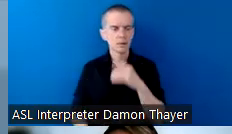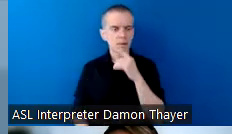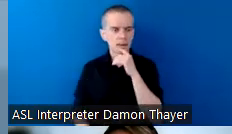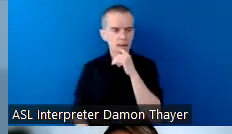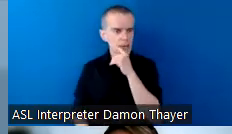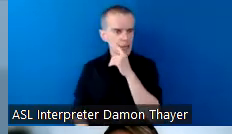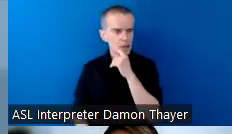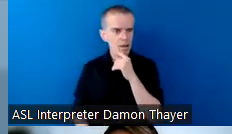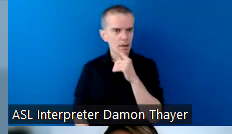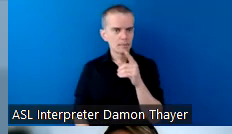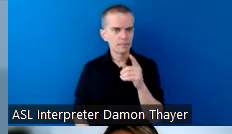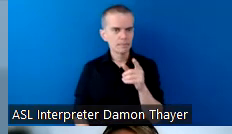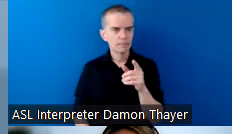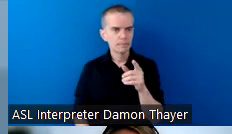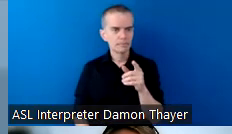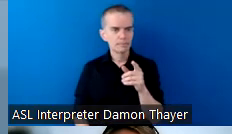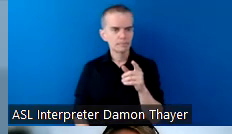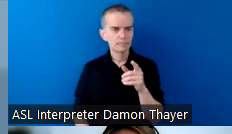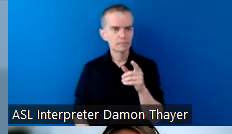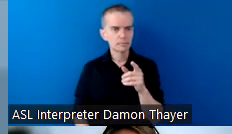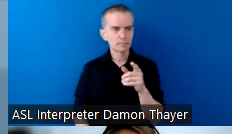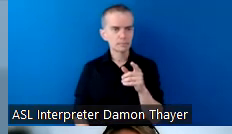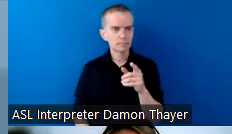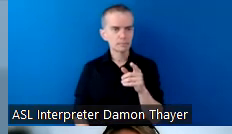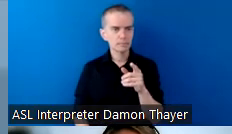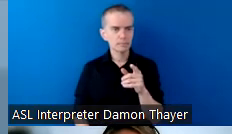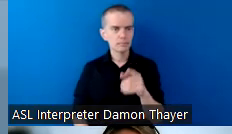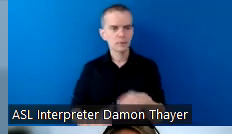Let's see here, but basically under